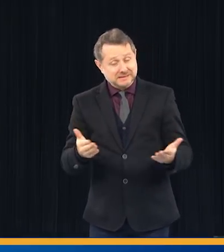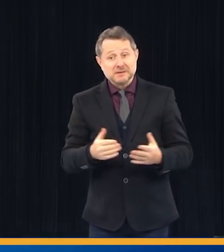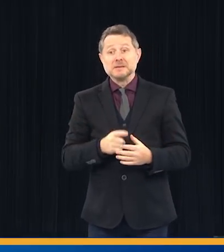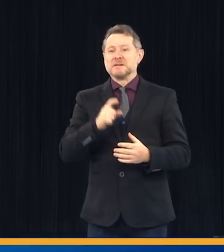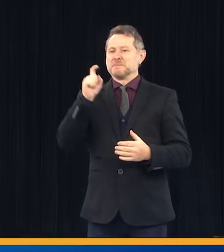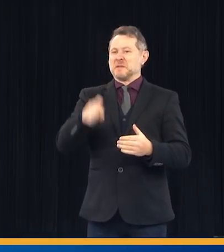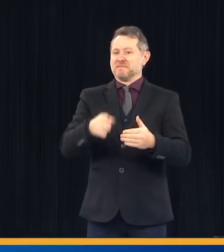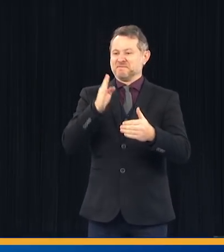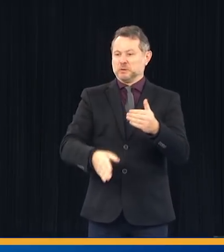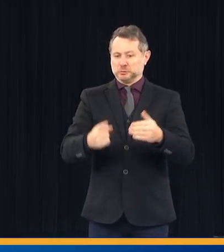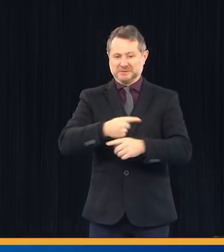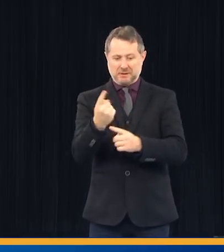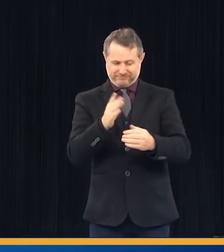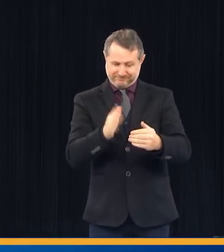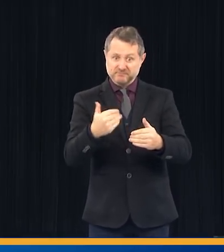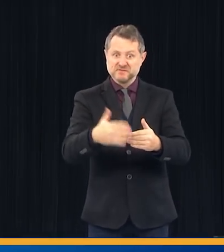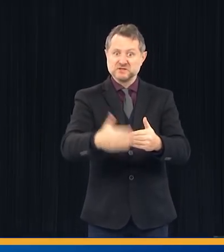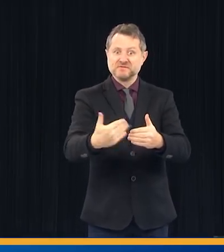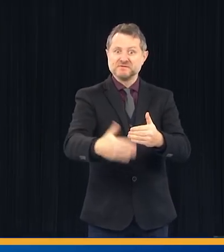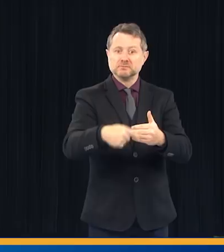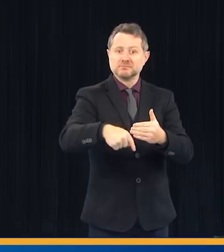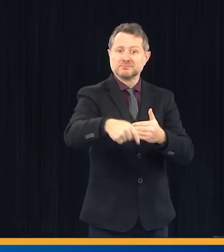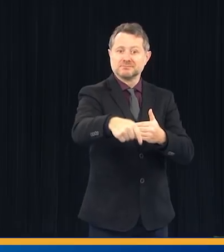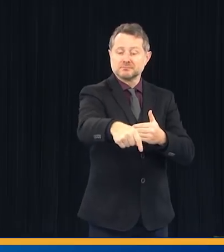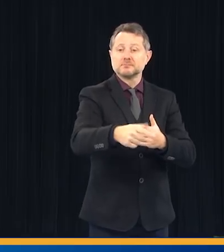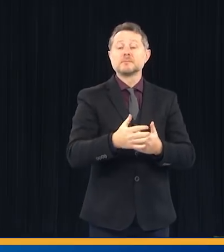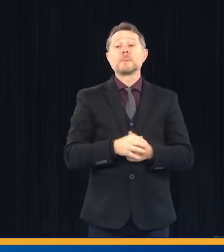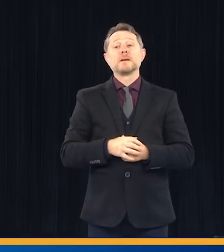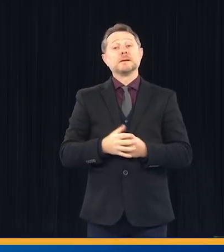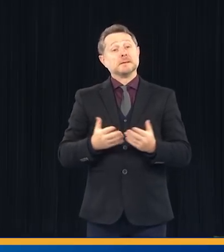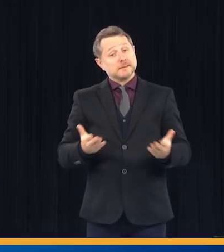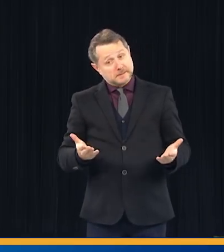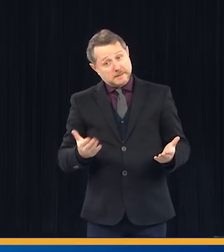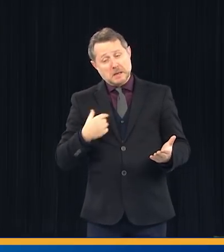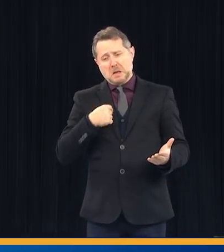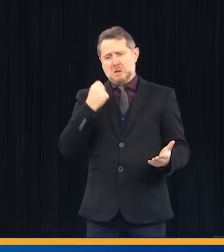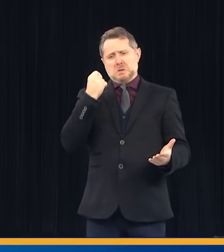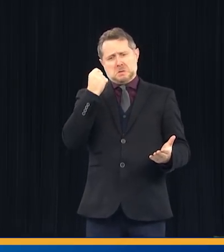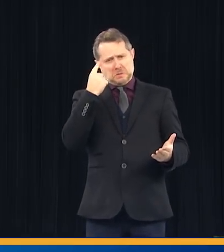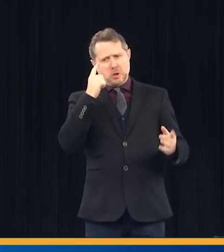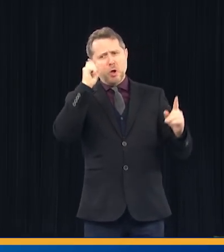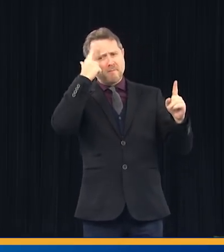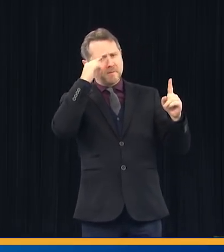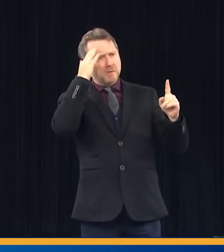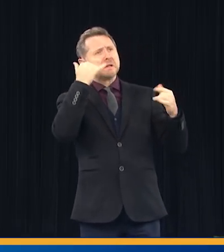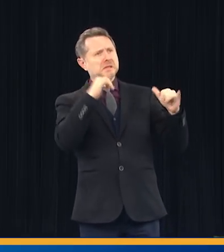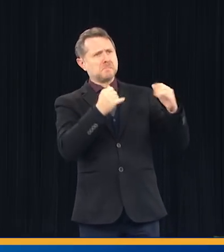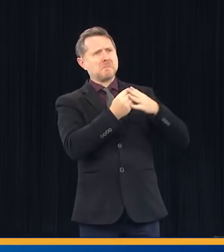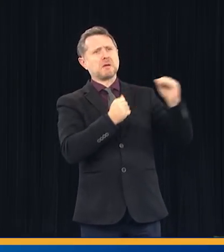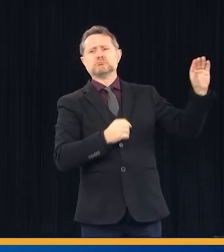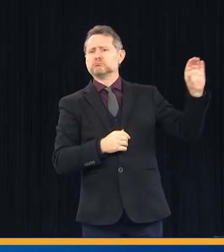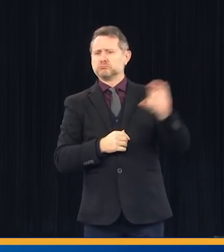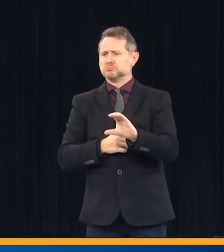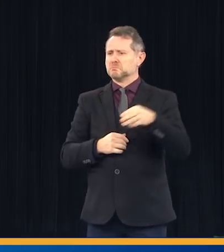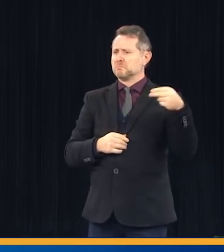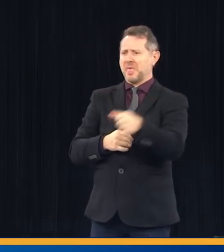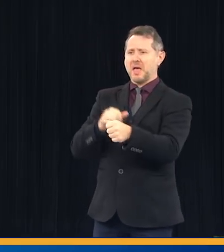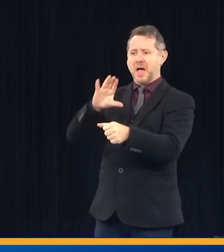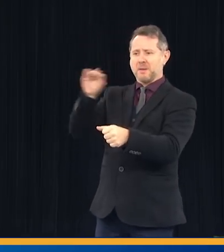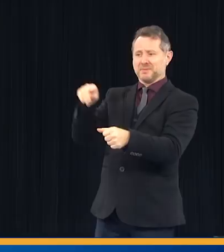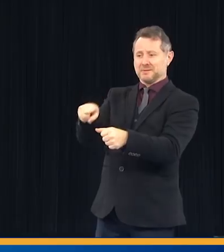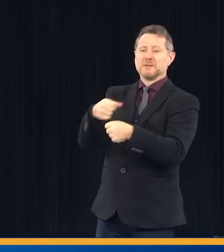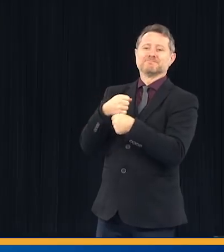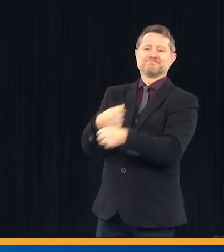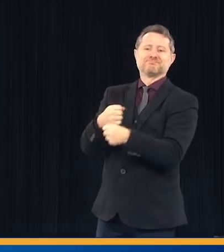X date. Now, the federal government still pays. They pay an increased cost for the